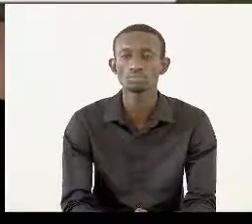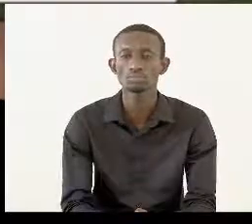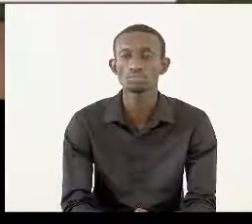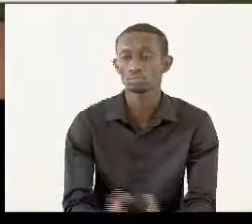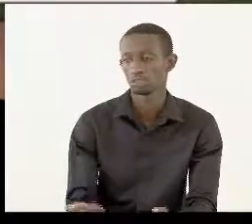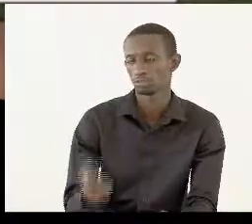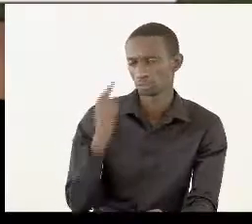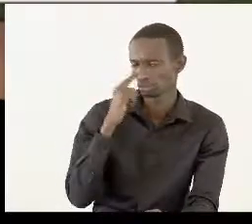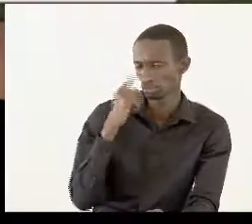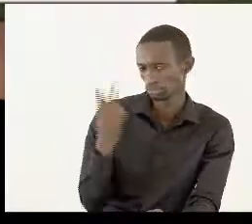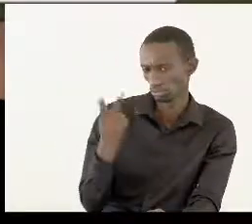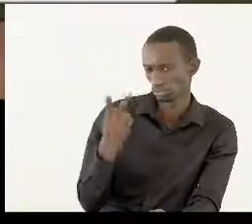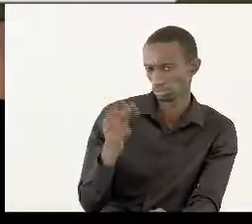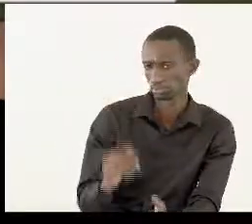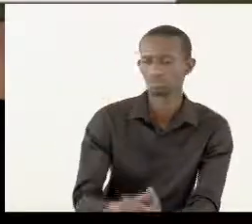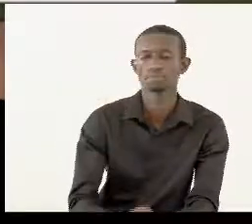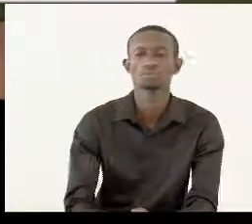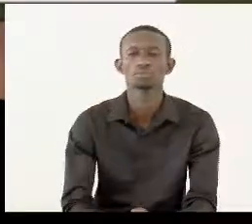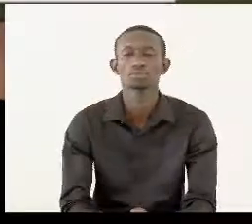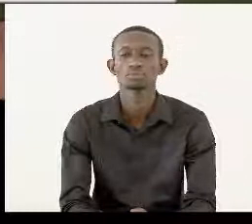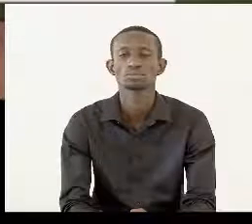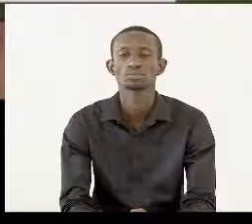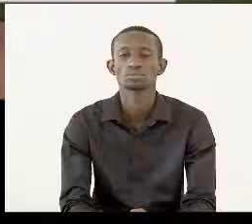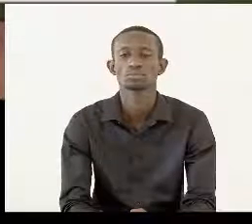substances. The substance which is